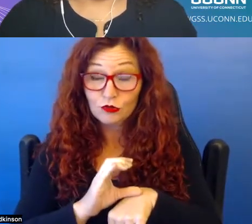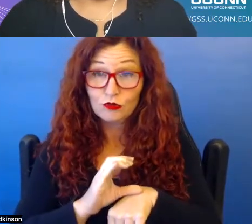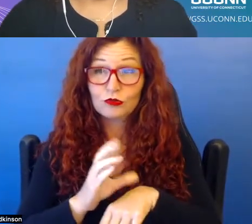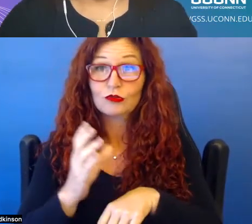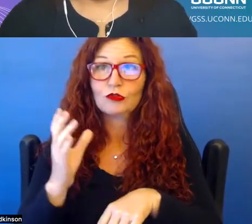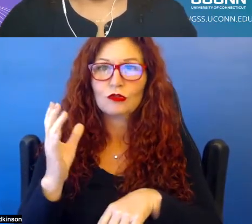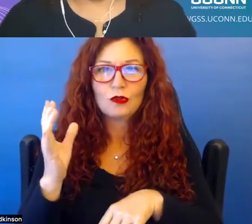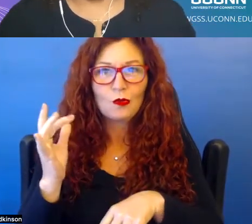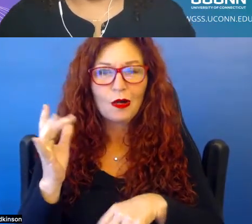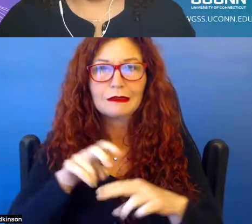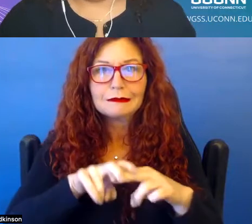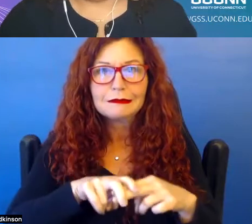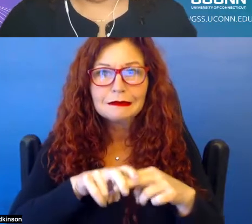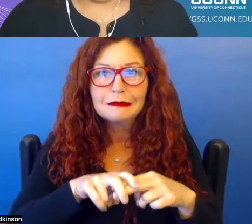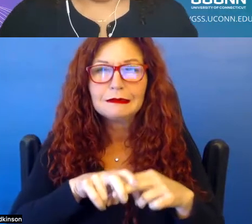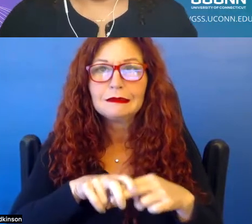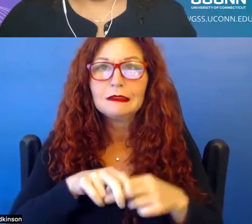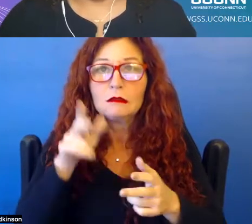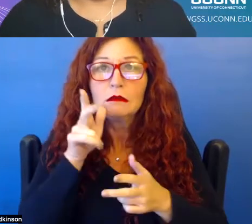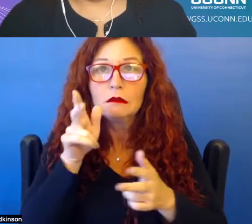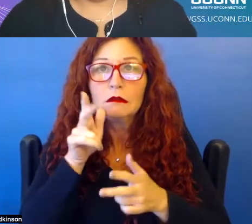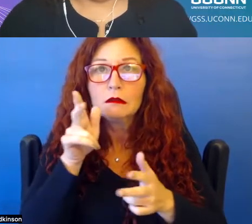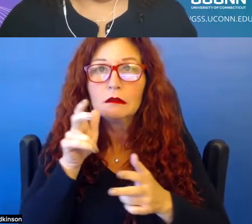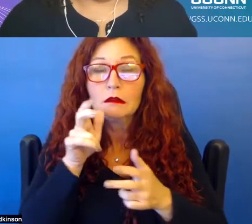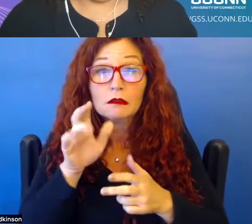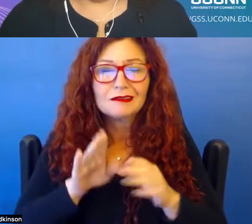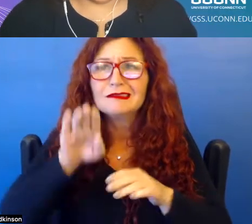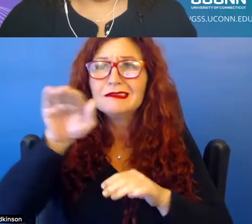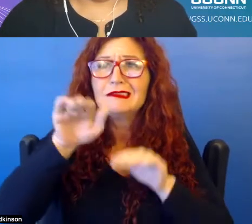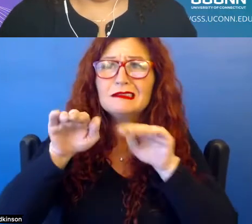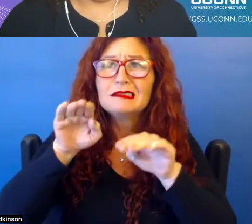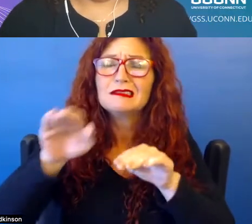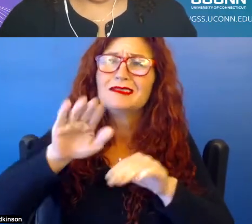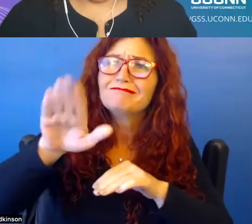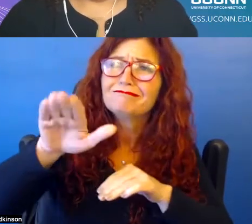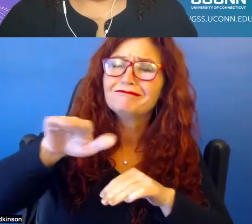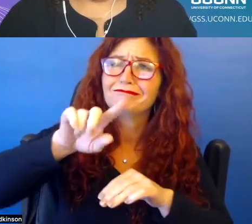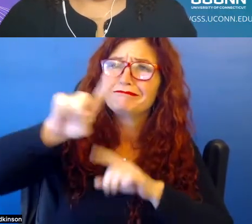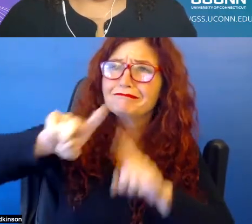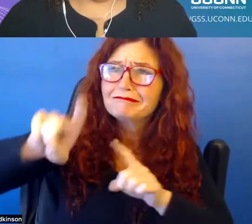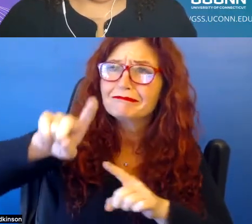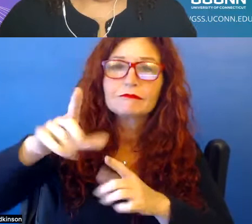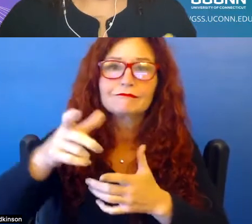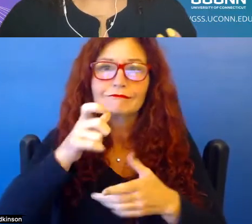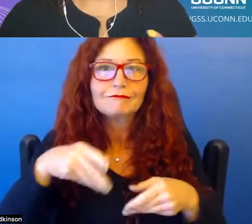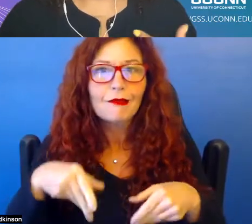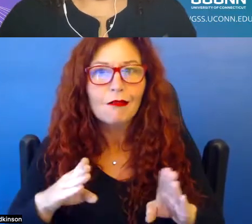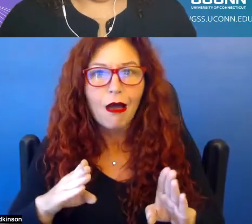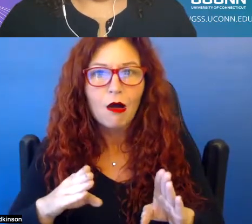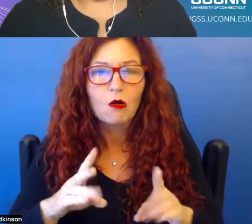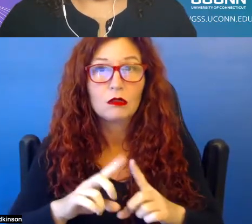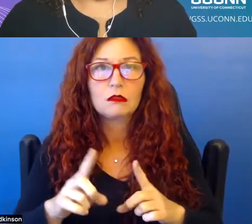not be able to ask questions about and not be able to counter and then needing to ask for forgiveness around what happens to